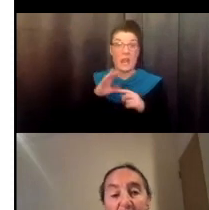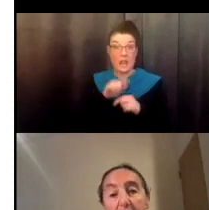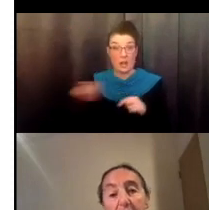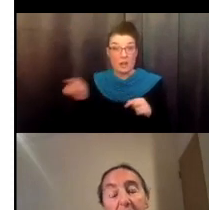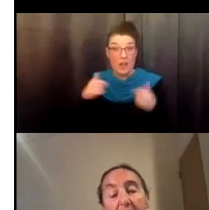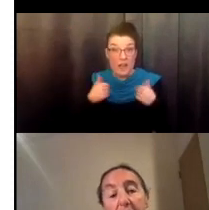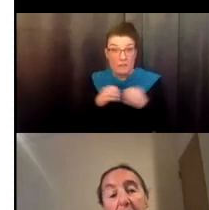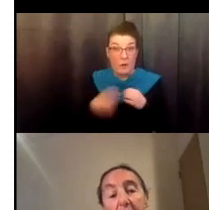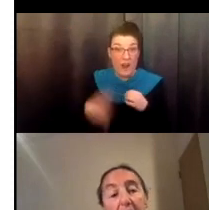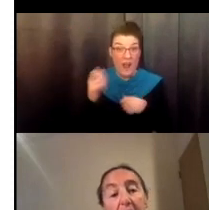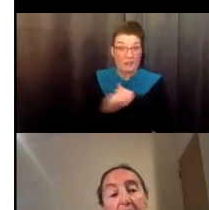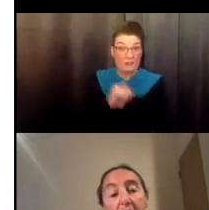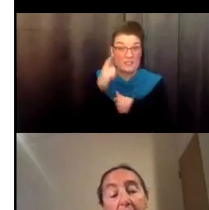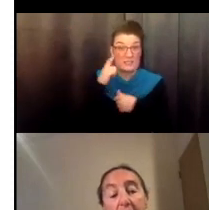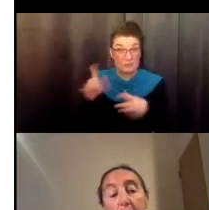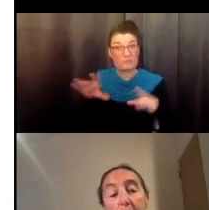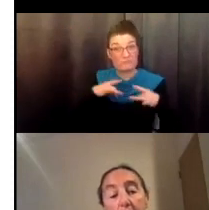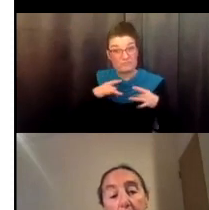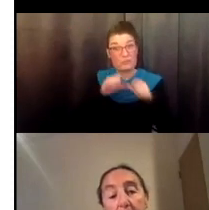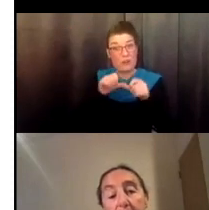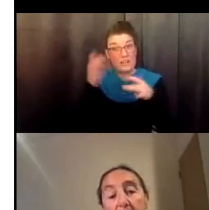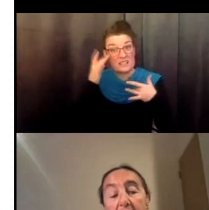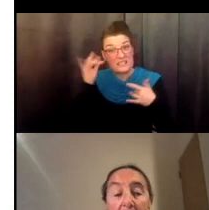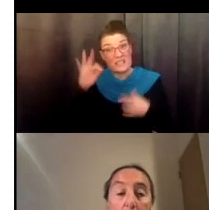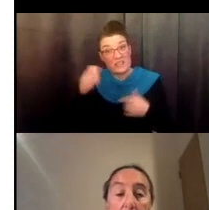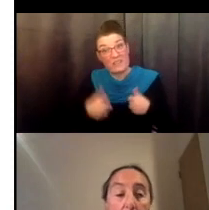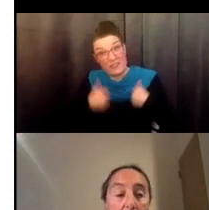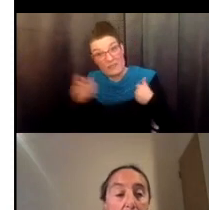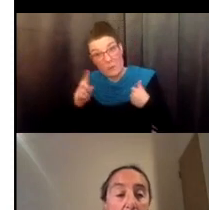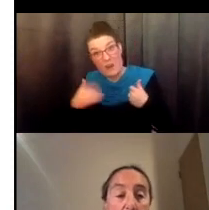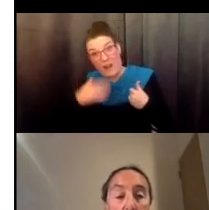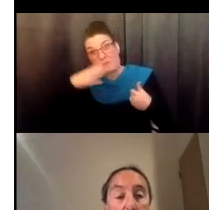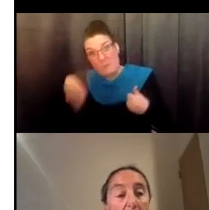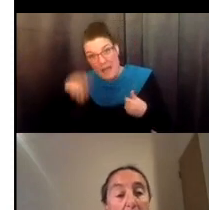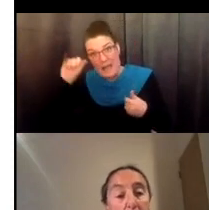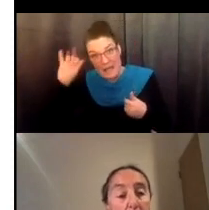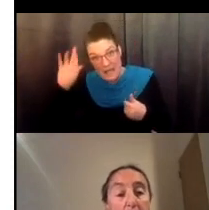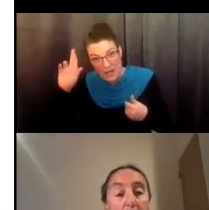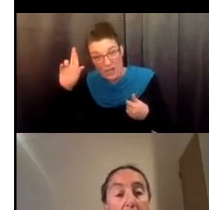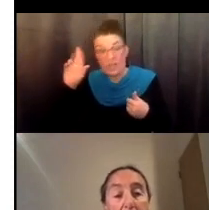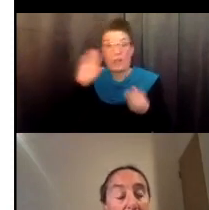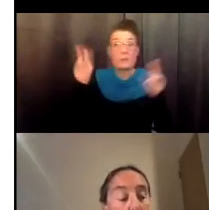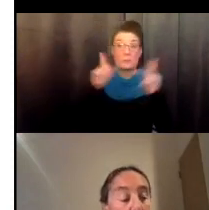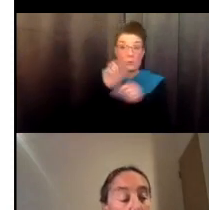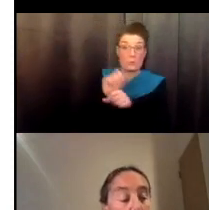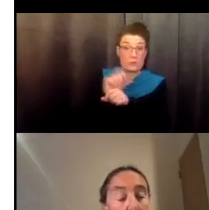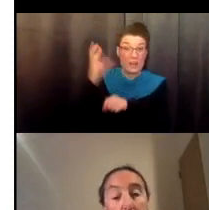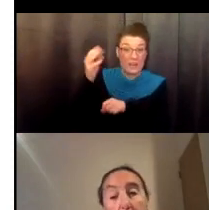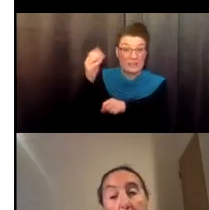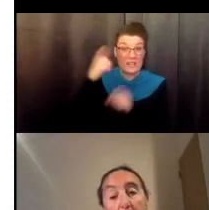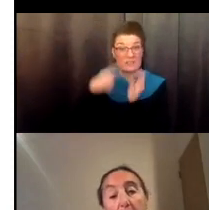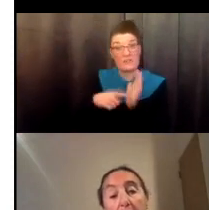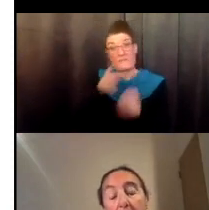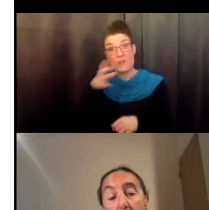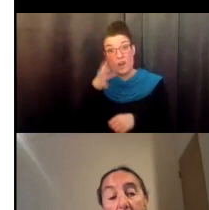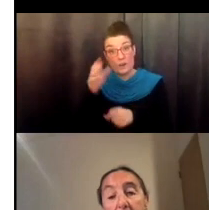if they live in areas that have a lot of air pollution. And we know that people that do outdoor work, like farm laborers